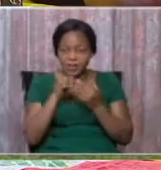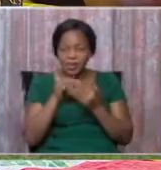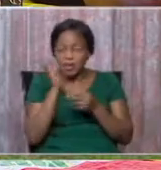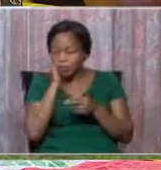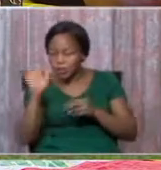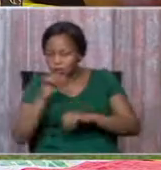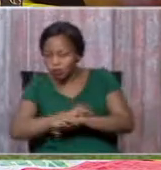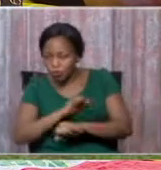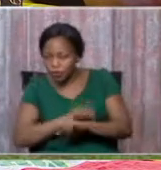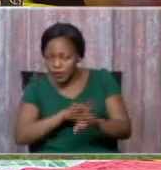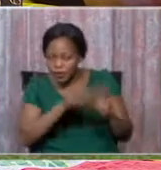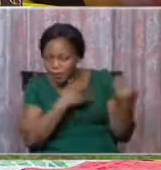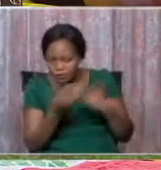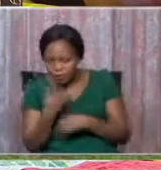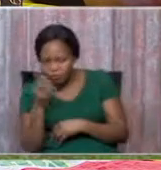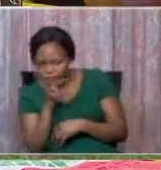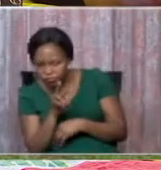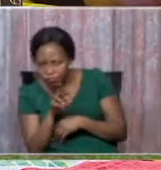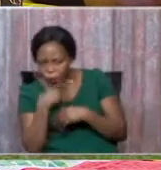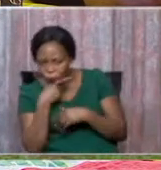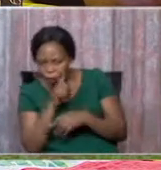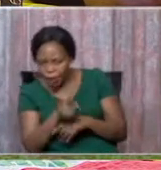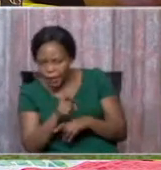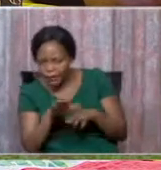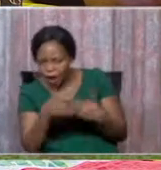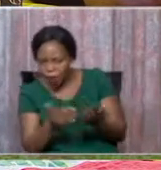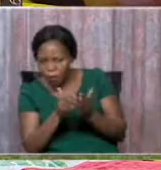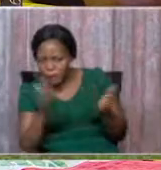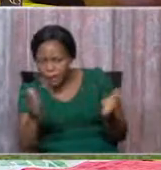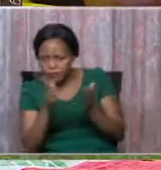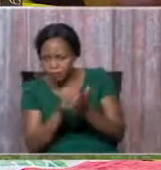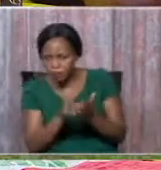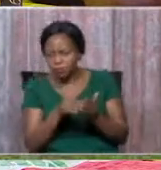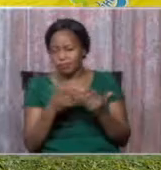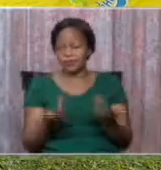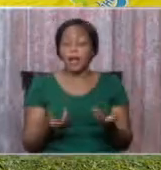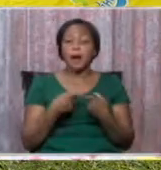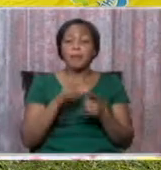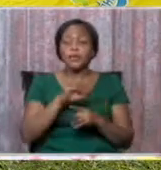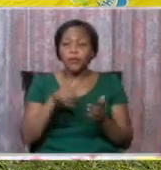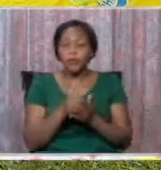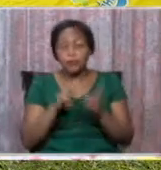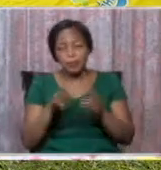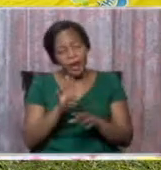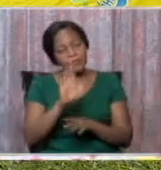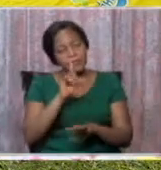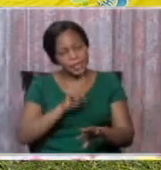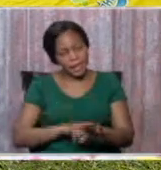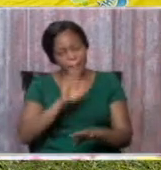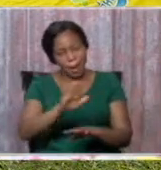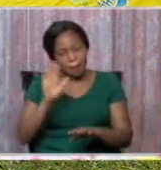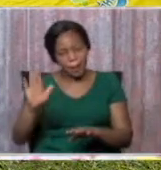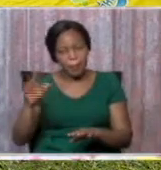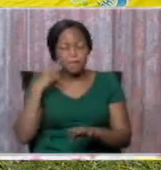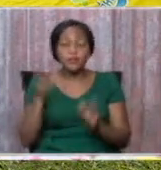So you just need to control the bullying and all that so that everyone understands you cannot